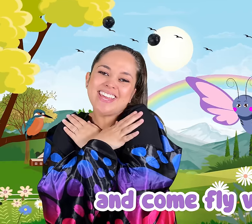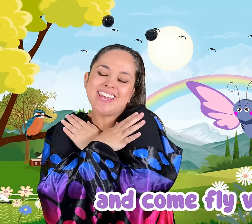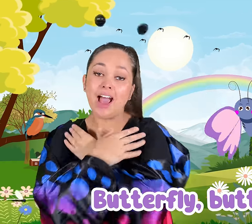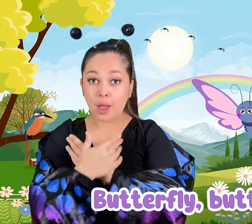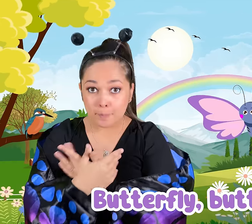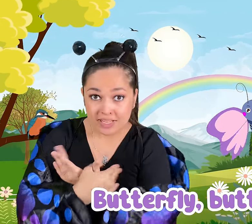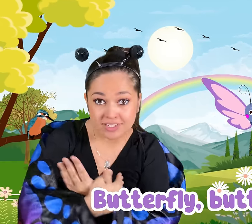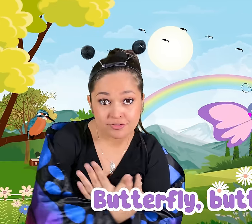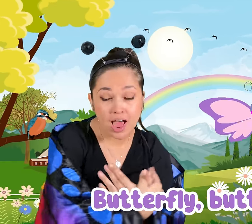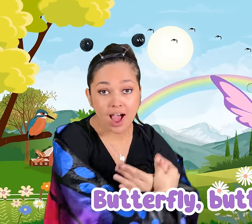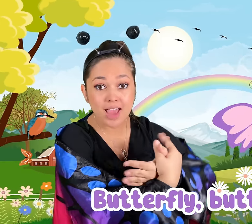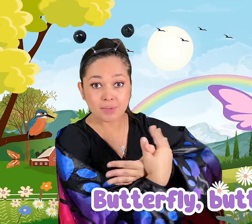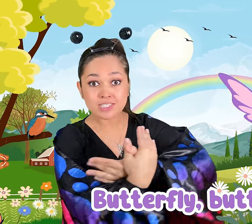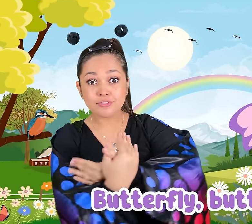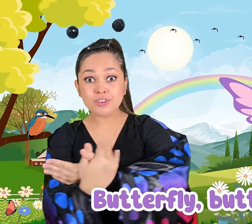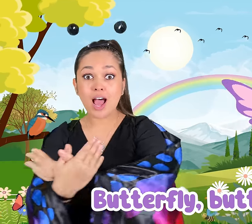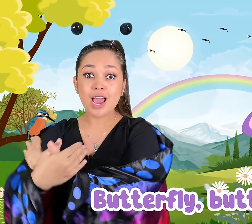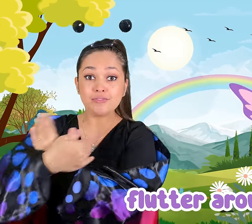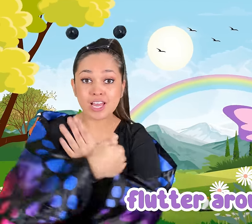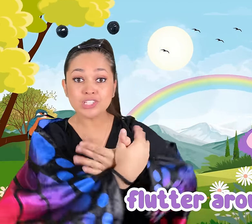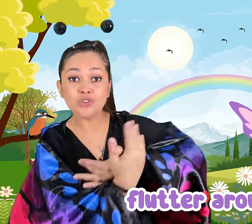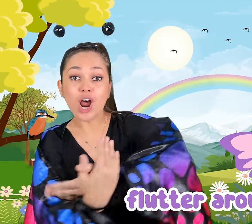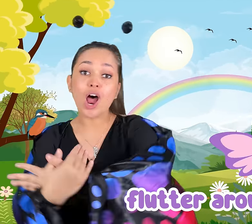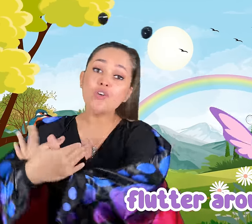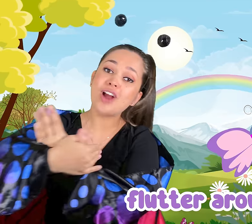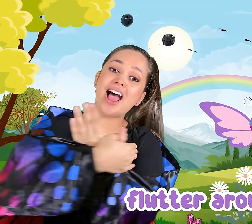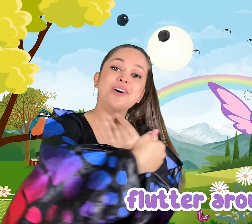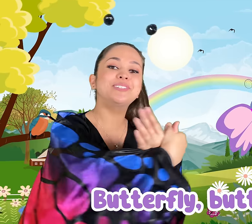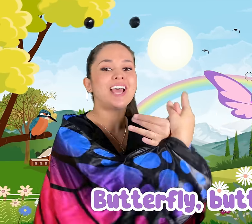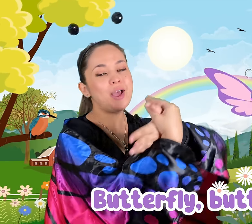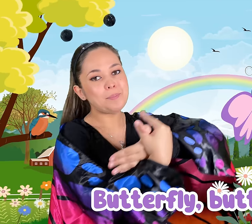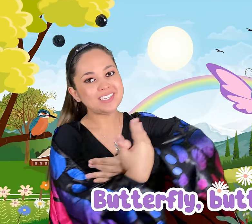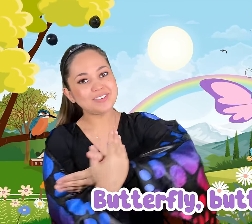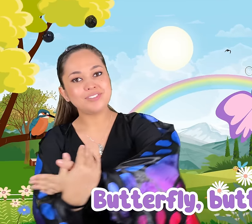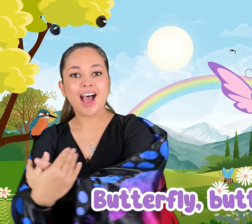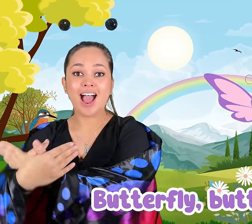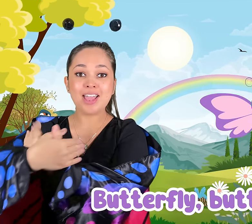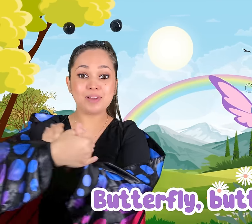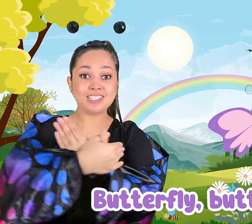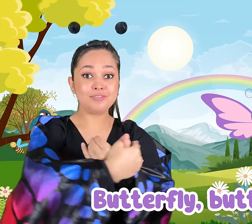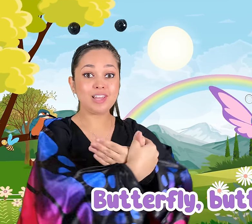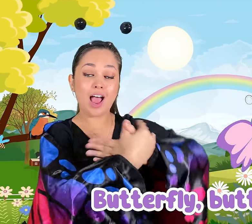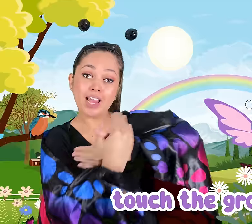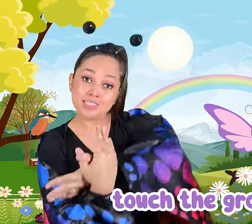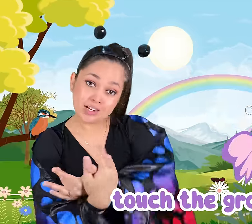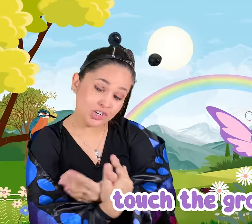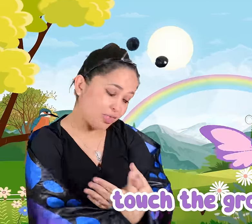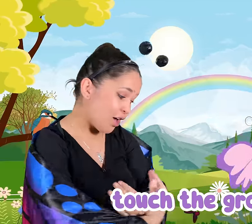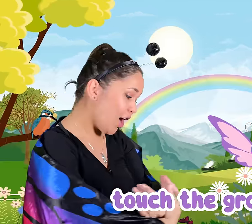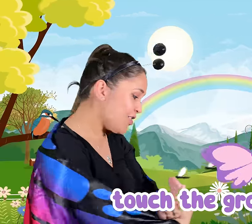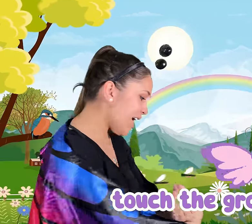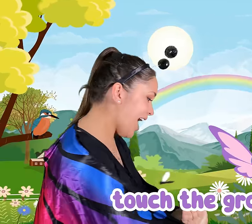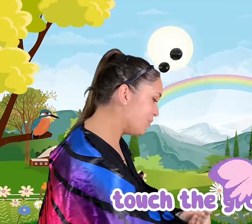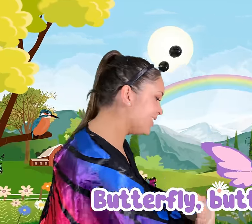me. Butterfly, butterfly, flutter around. Butterfly, butterfly, touch